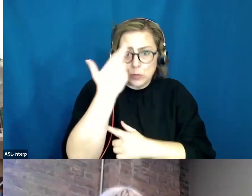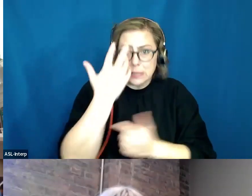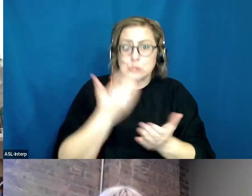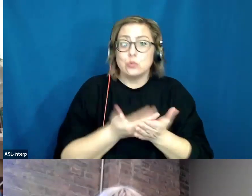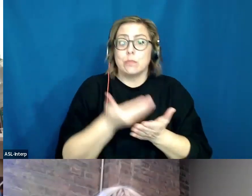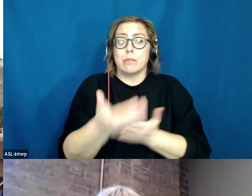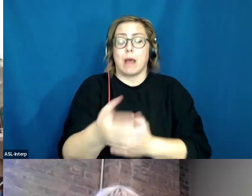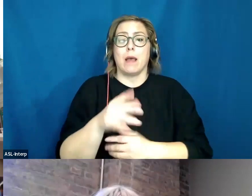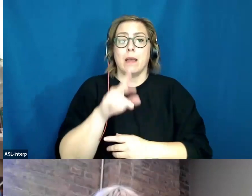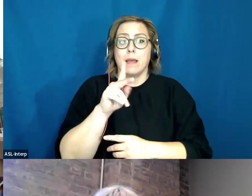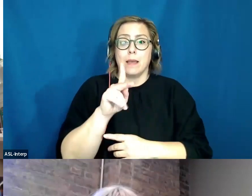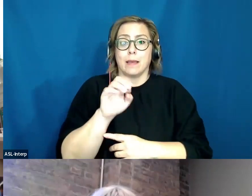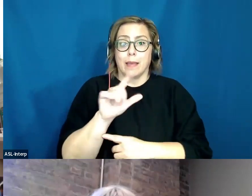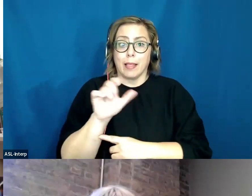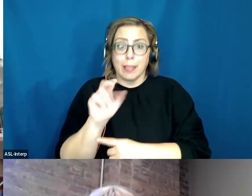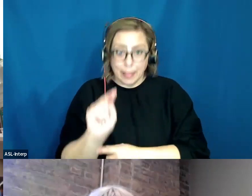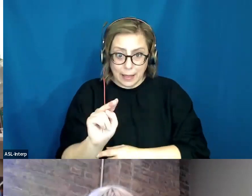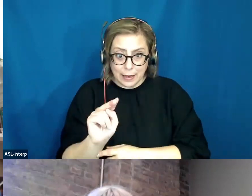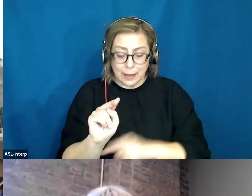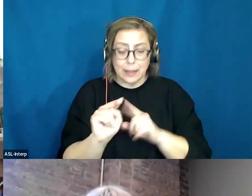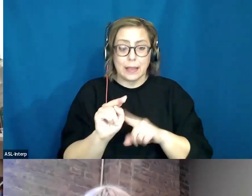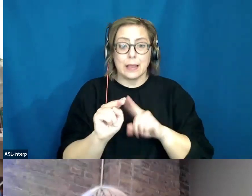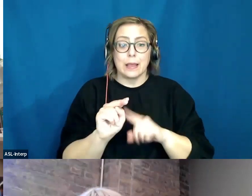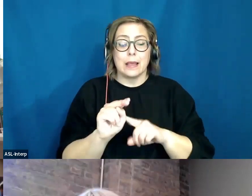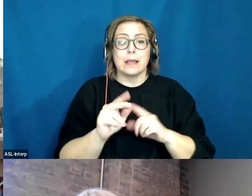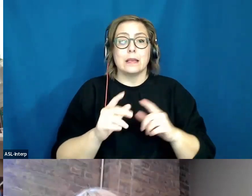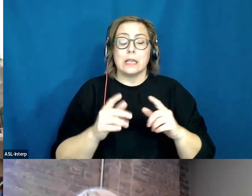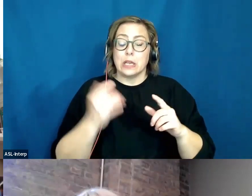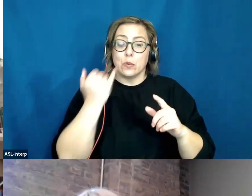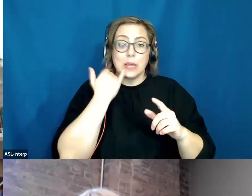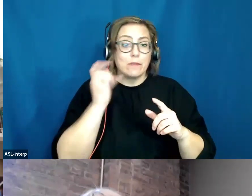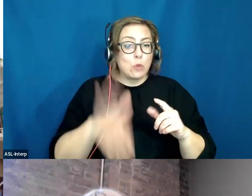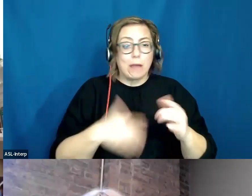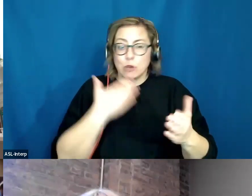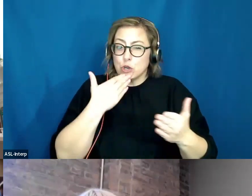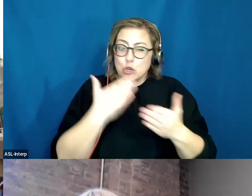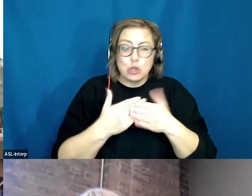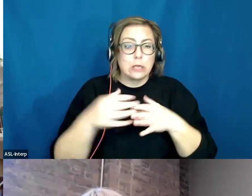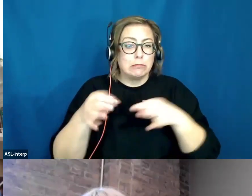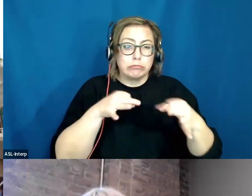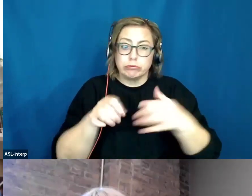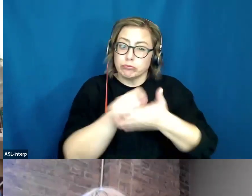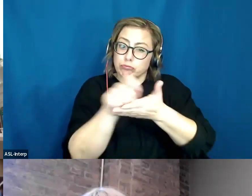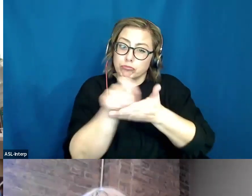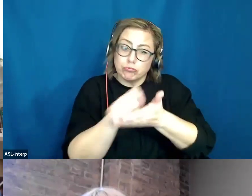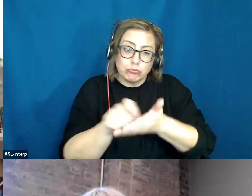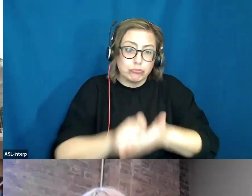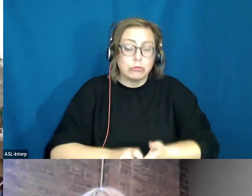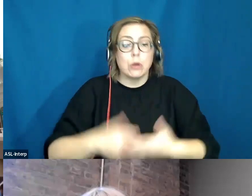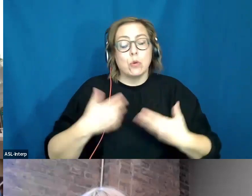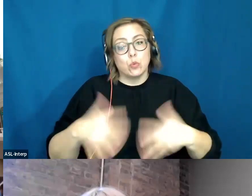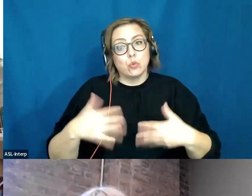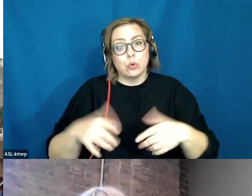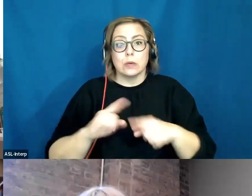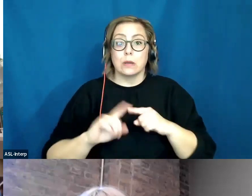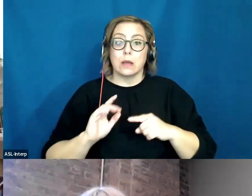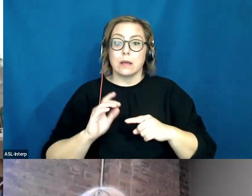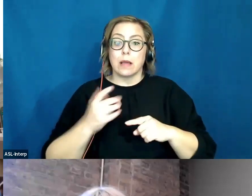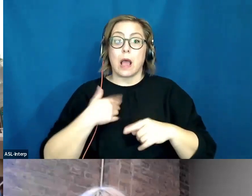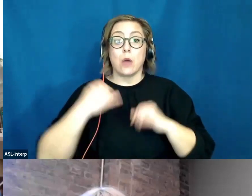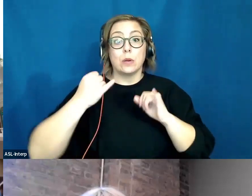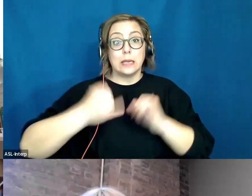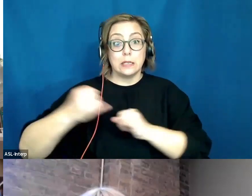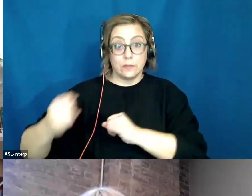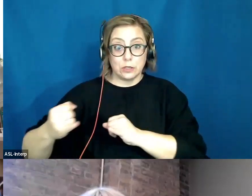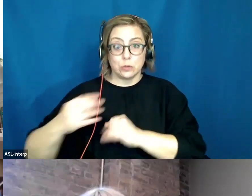course. There's something about the compelling case that you have to make in a competitive, we get in our individual artist